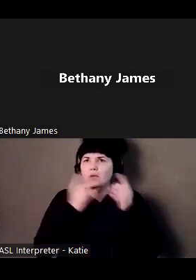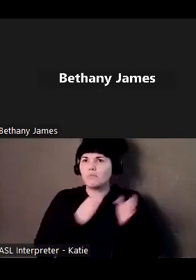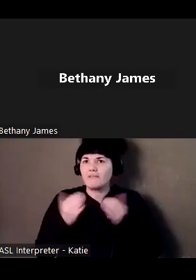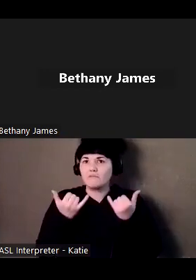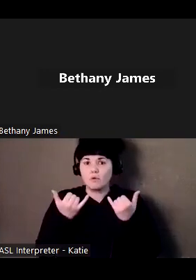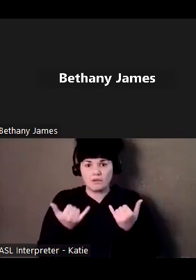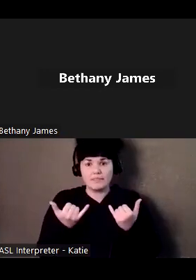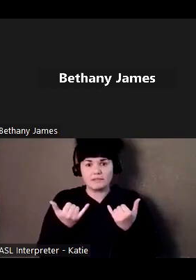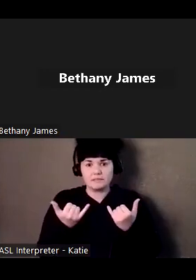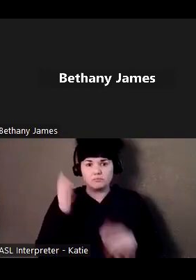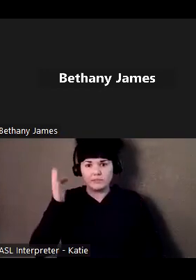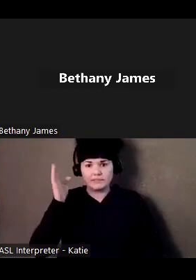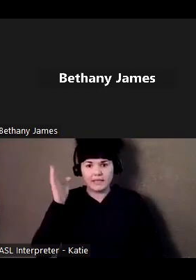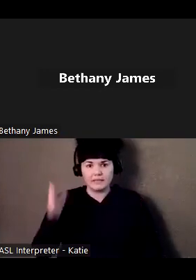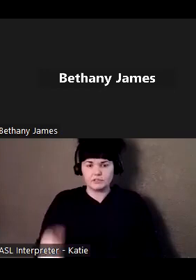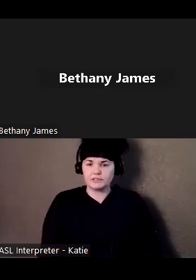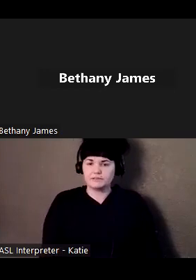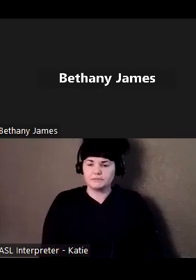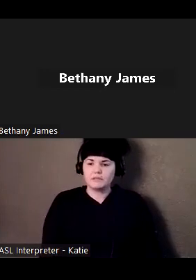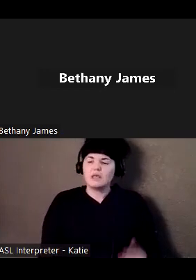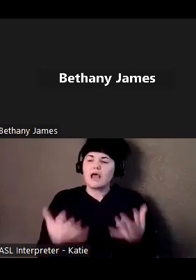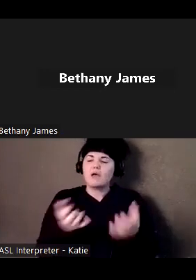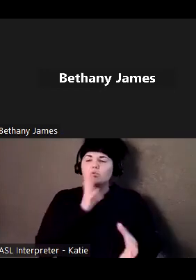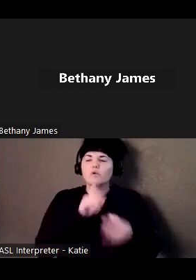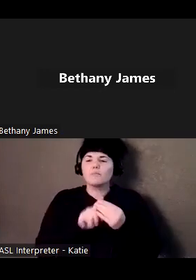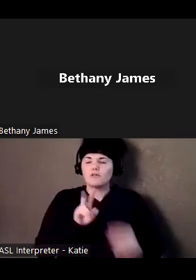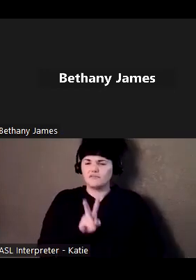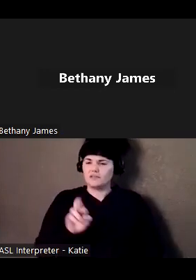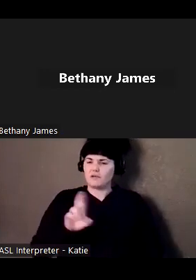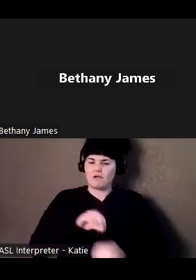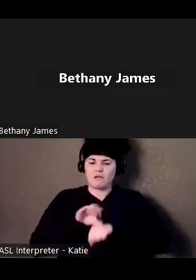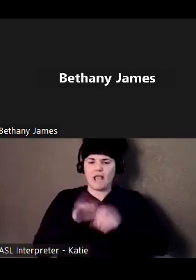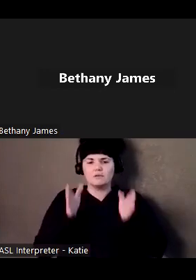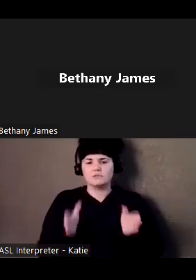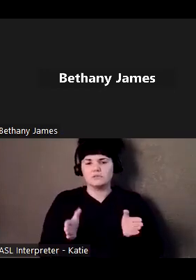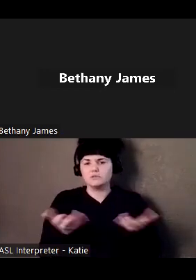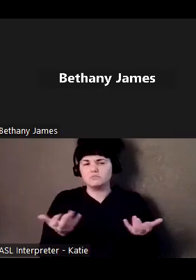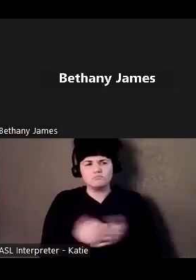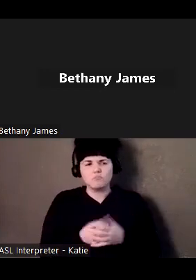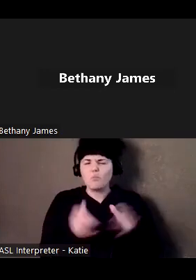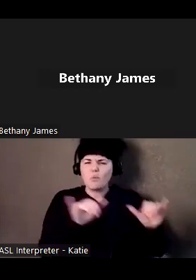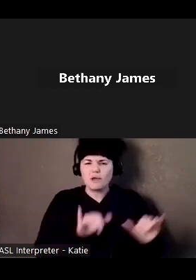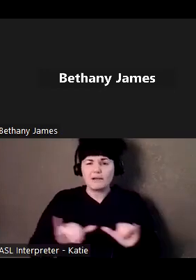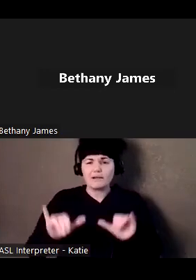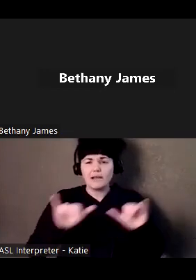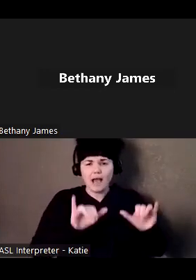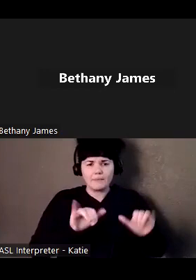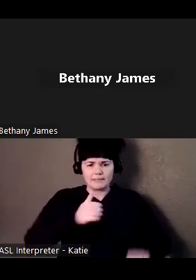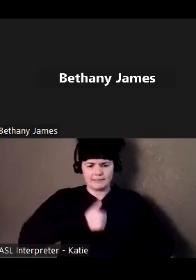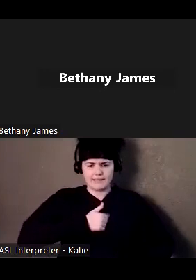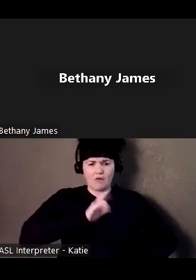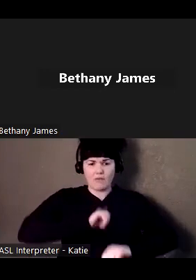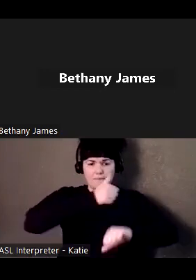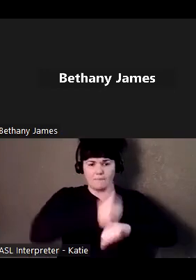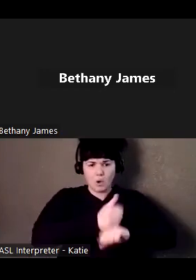to tackle was, as a VR counselor, what are common self-imposed barriers that I'm seeing come into